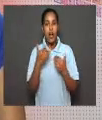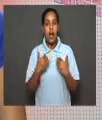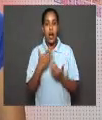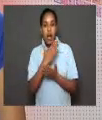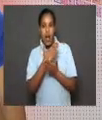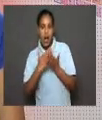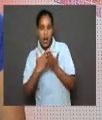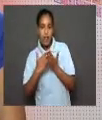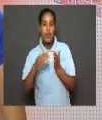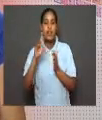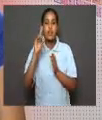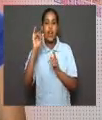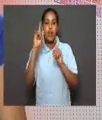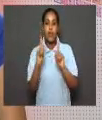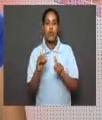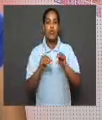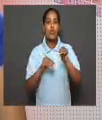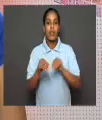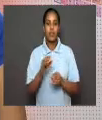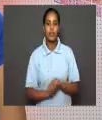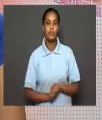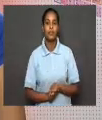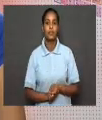will have a dipole moment.